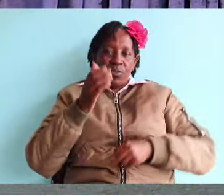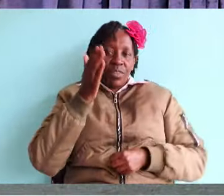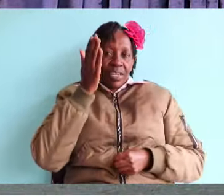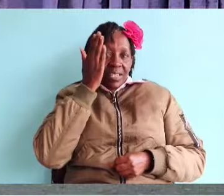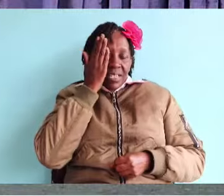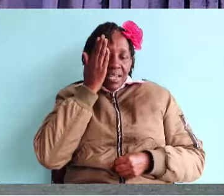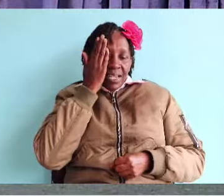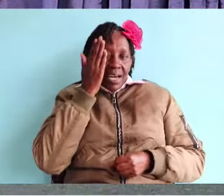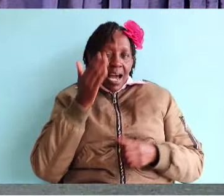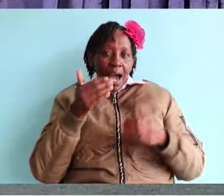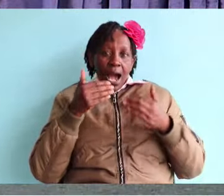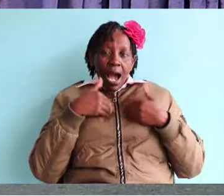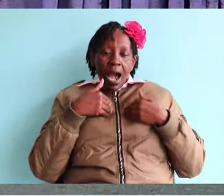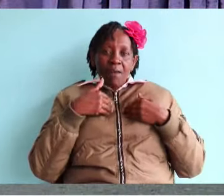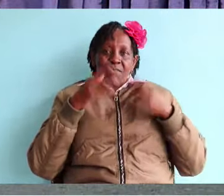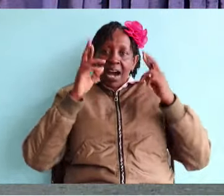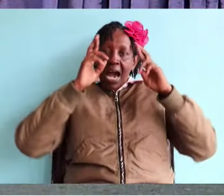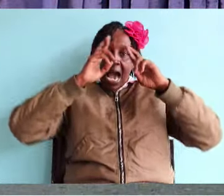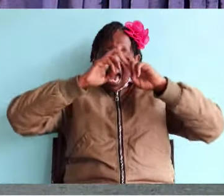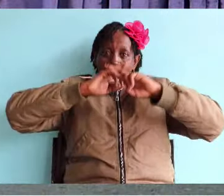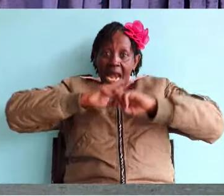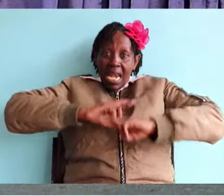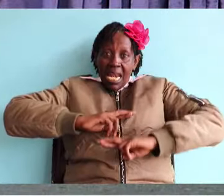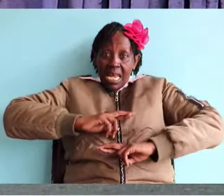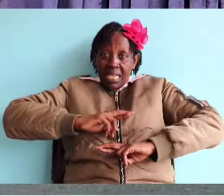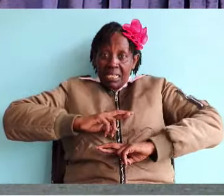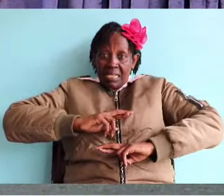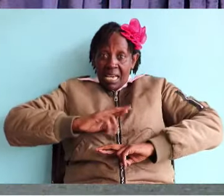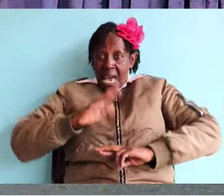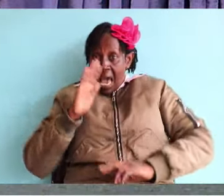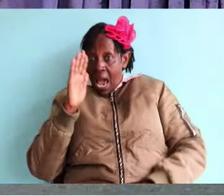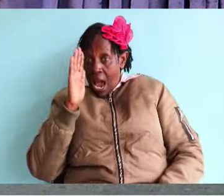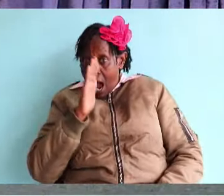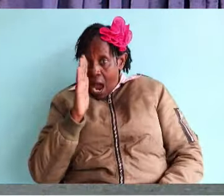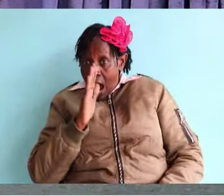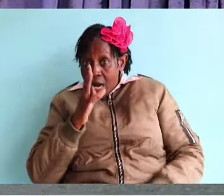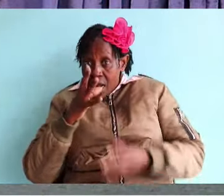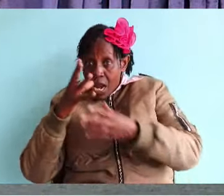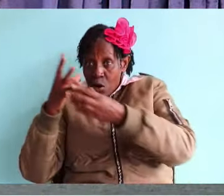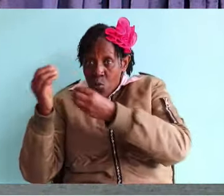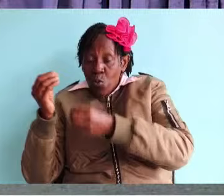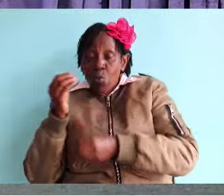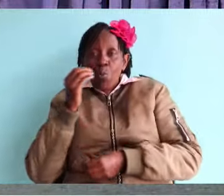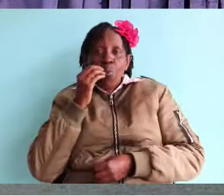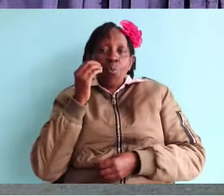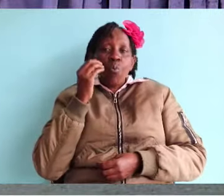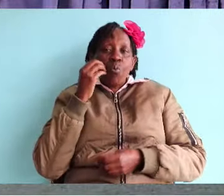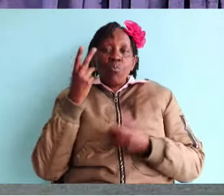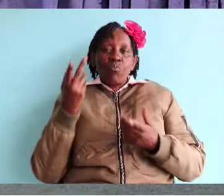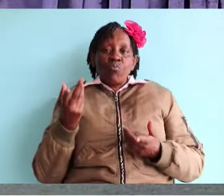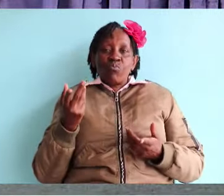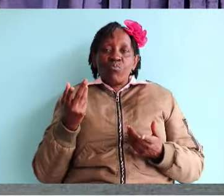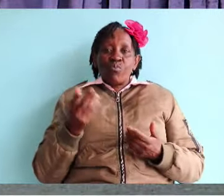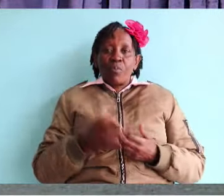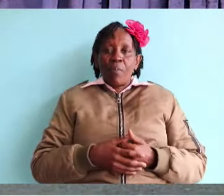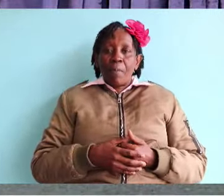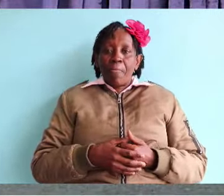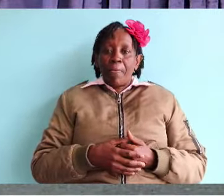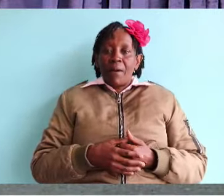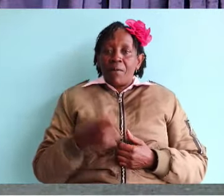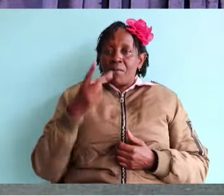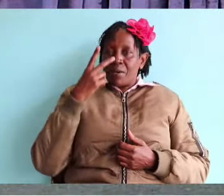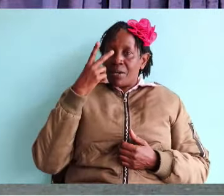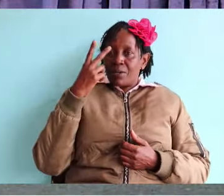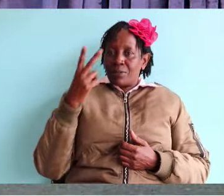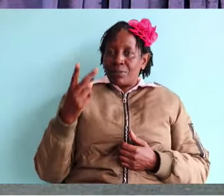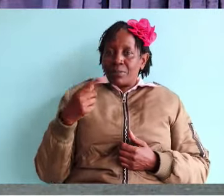break. And now he actually retreats and goes home. That is what the Bible says. He actually went home. And you will see one of